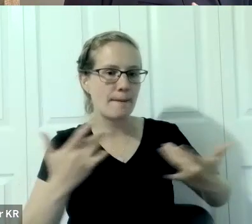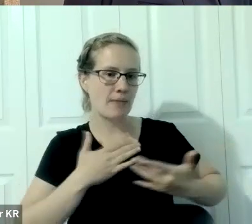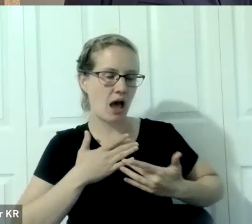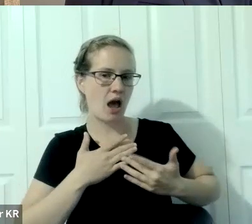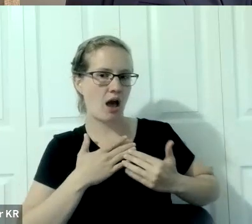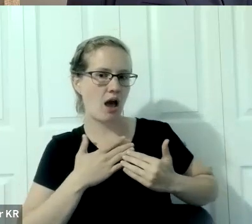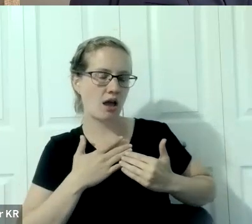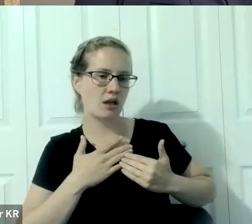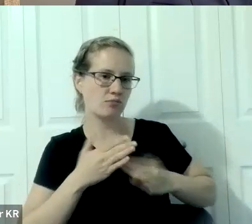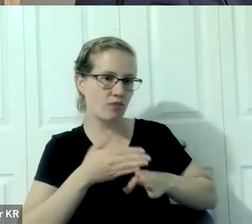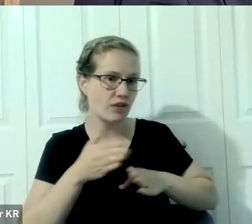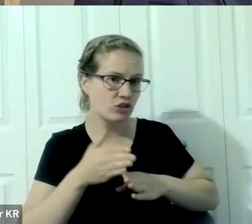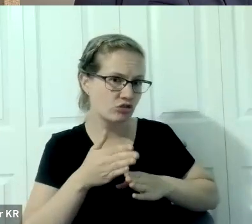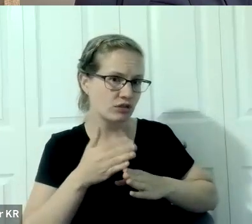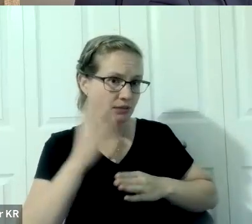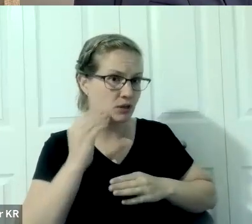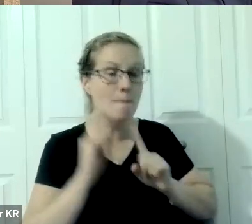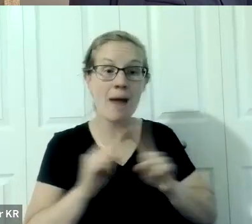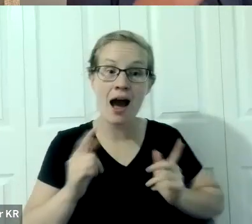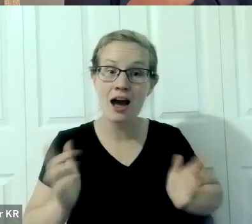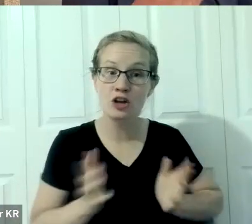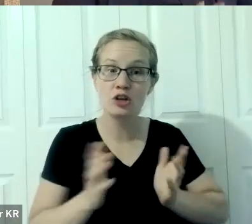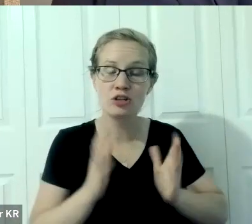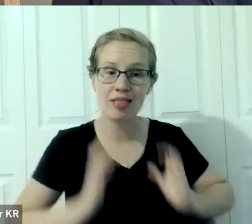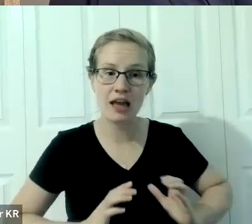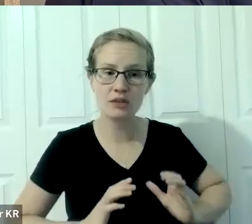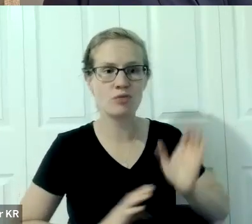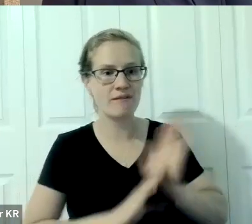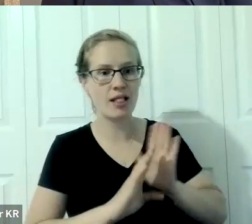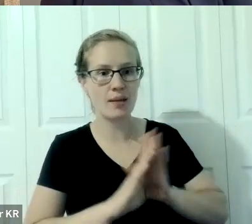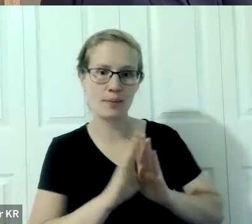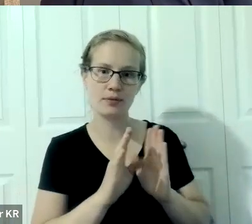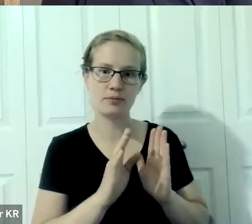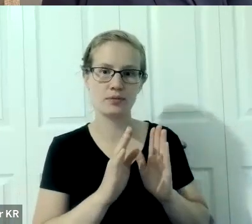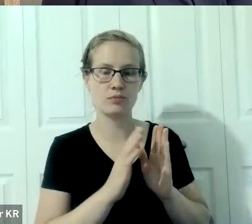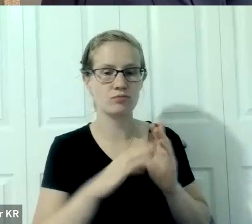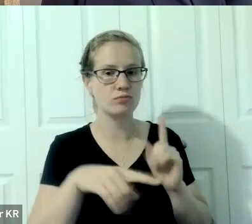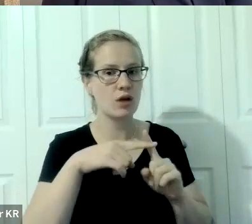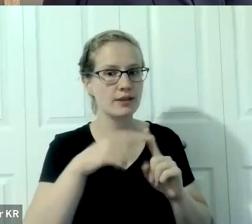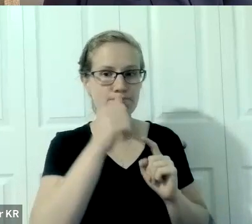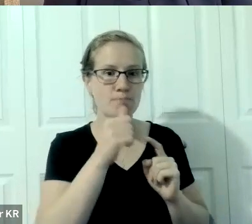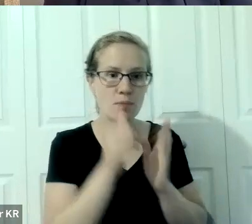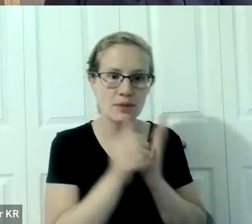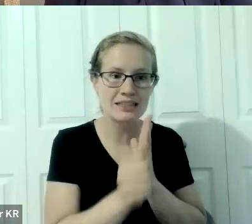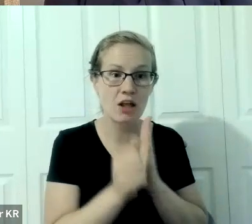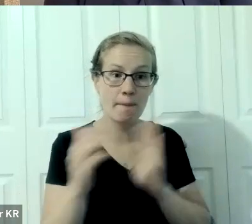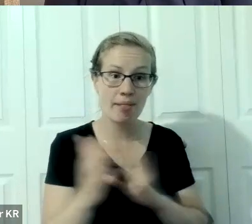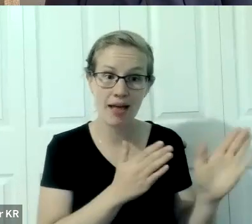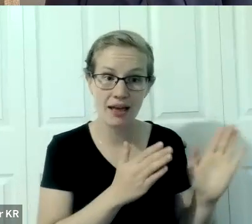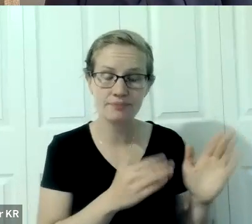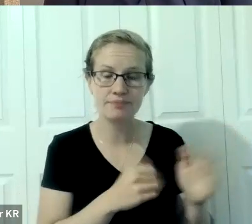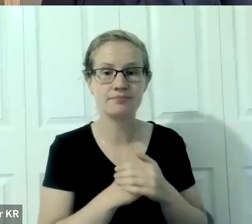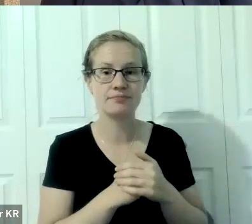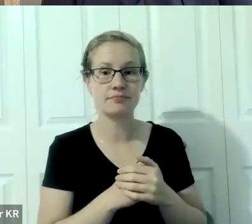scope. However, I do encourage clients to obviously develop a, you know, positive coping skills plan. And